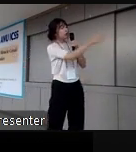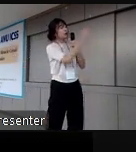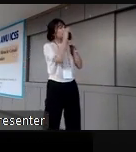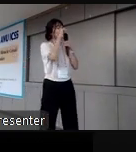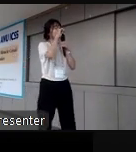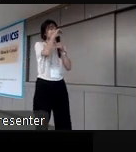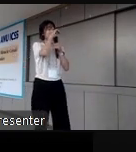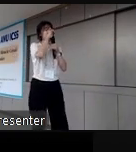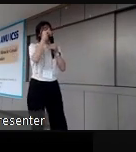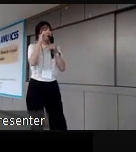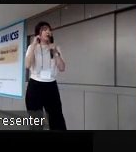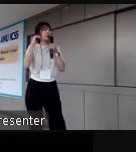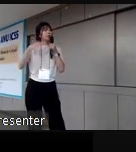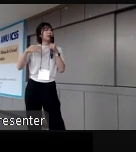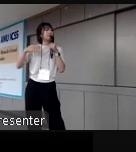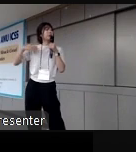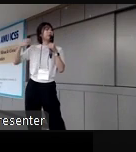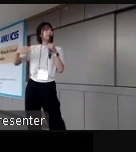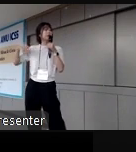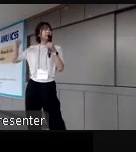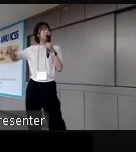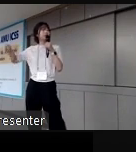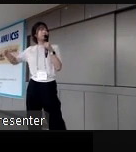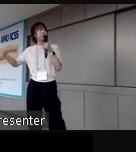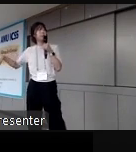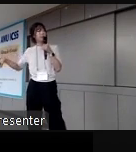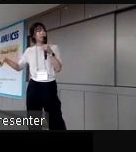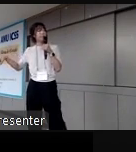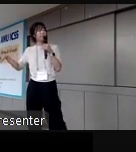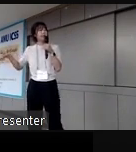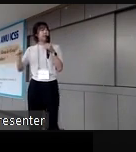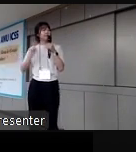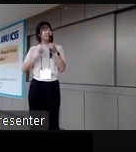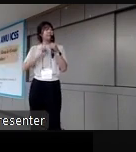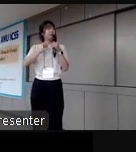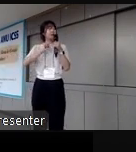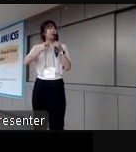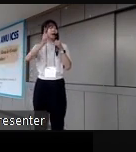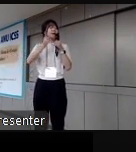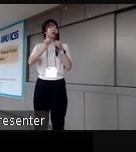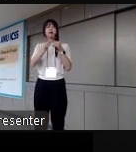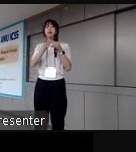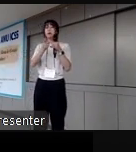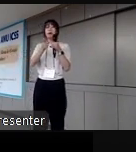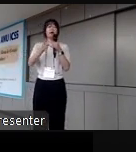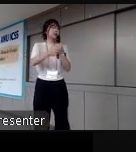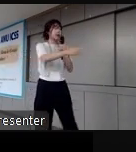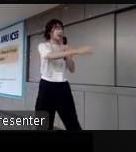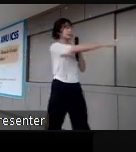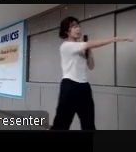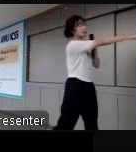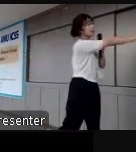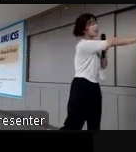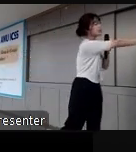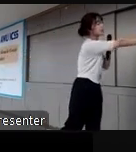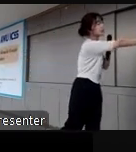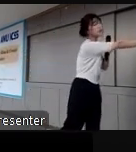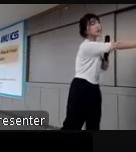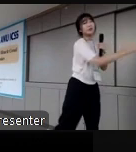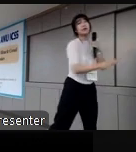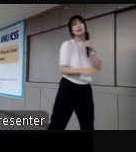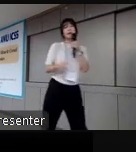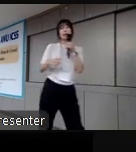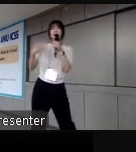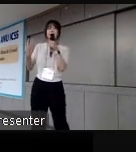But another use is where I don't actually create a locus for boy and simply point straight forward. So that's what ix